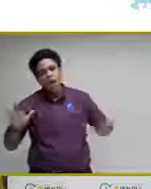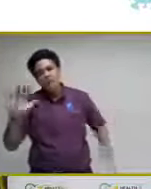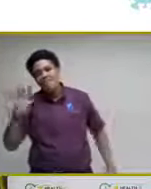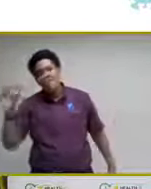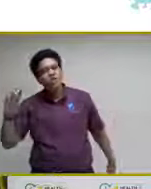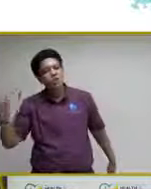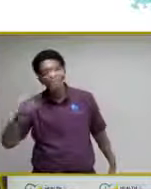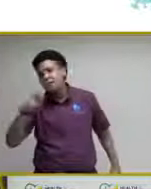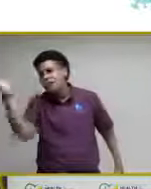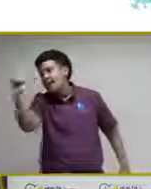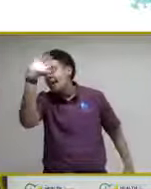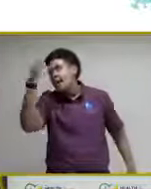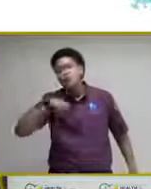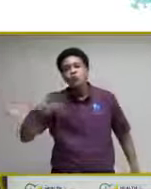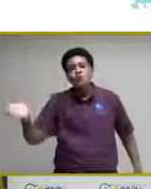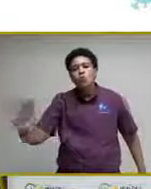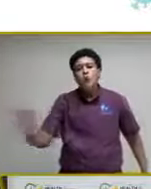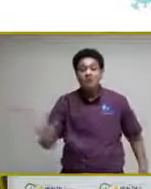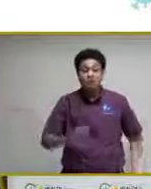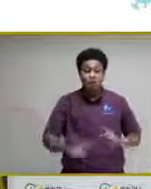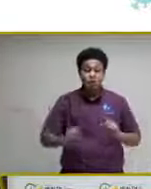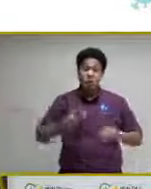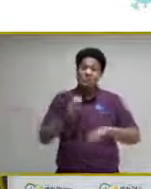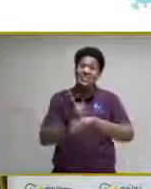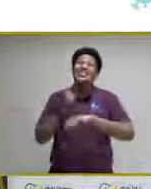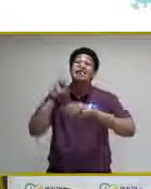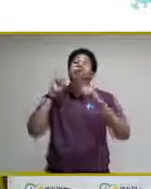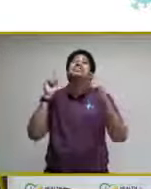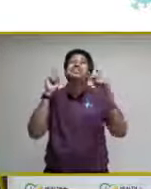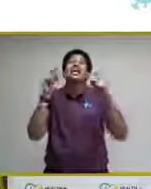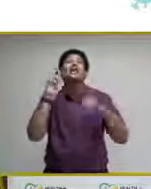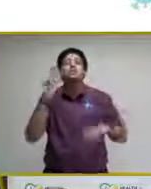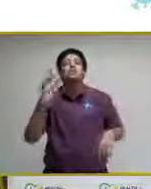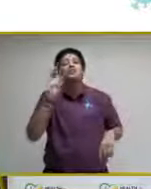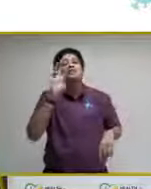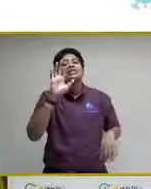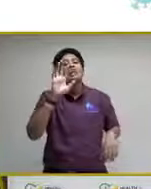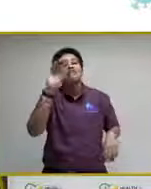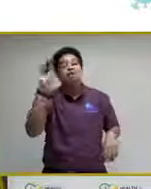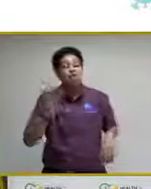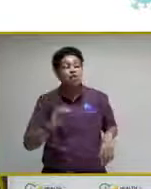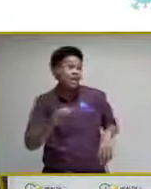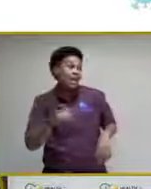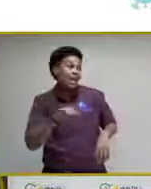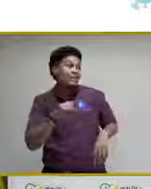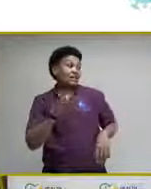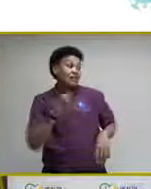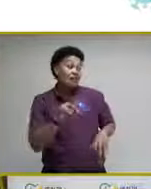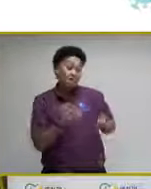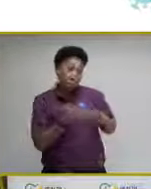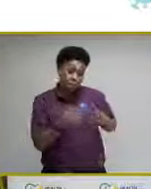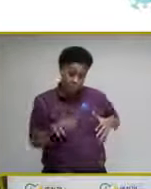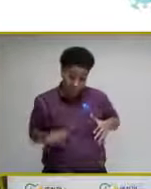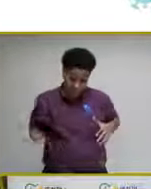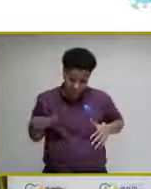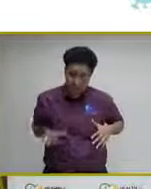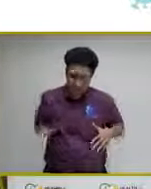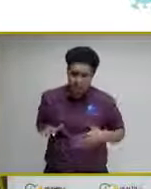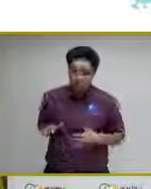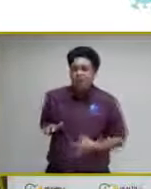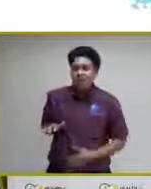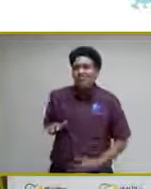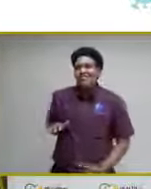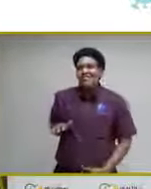in terms of setting a target, is looking for 65% of that population,